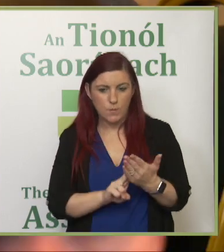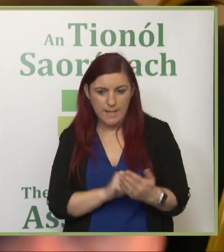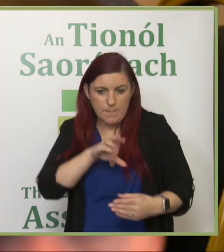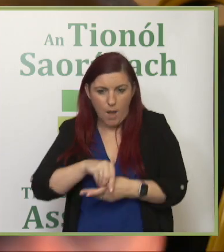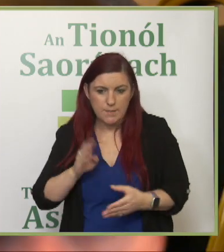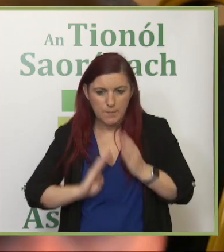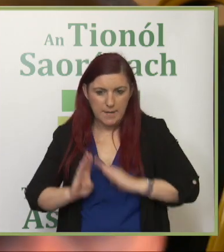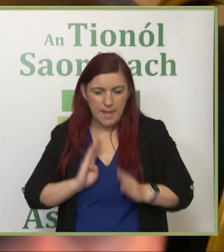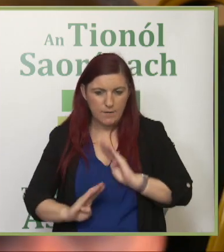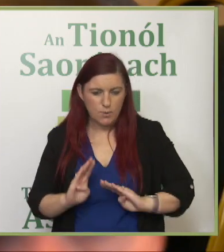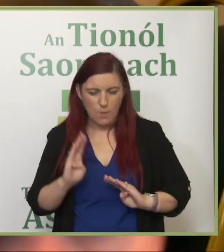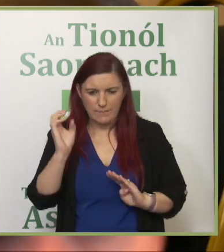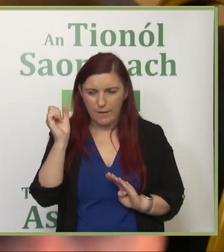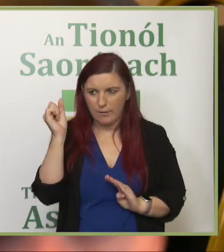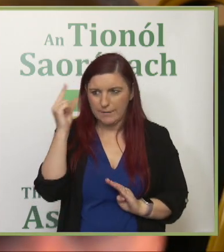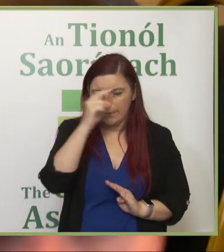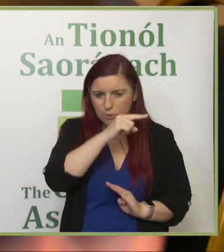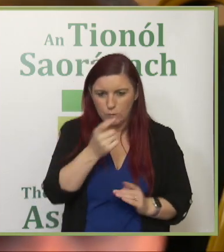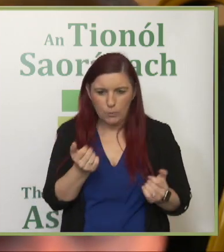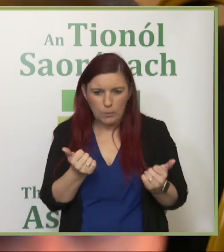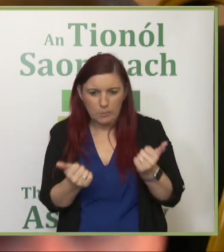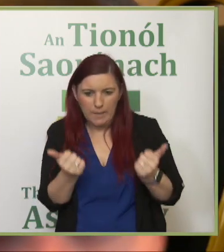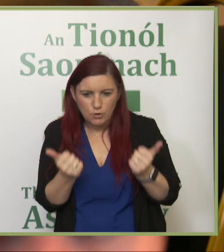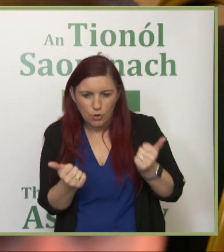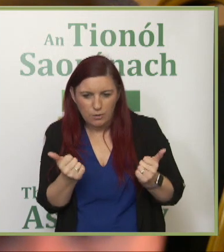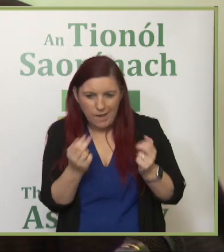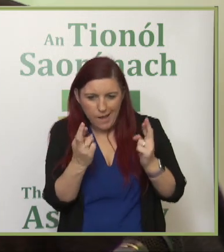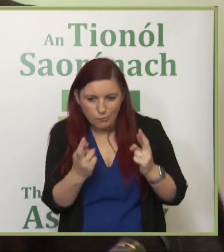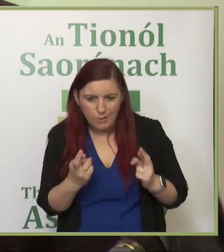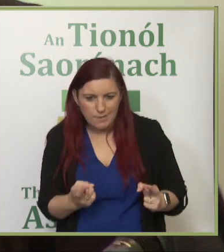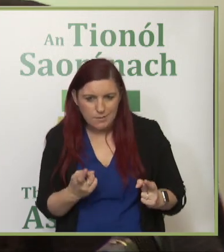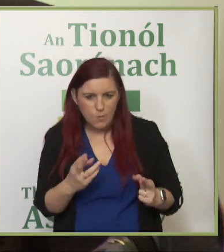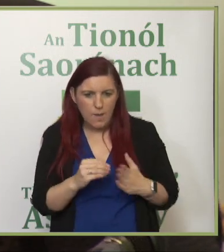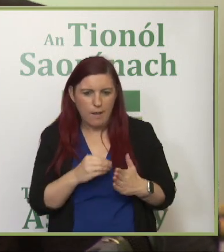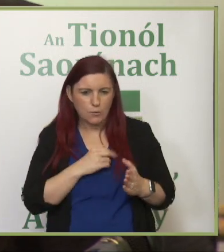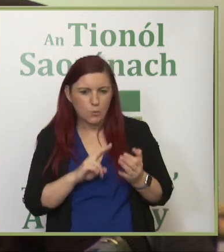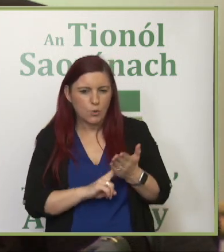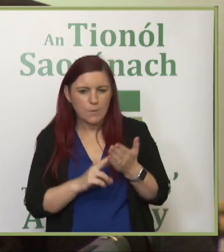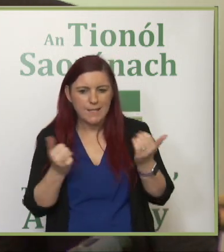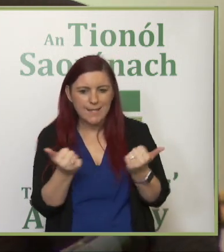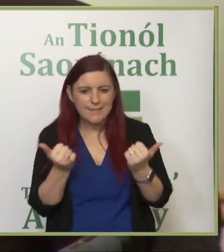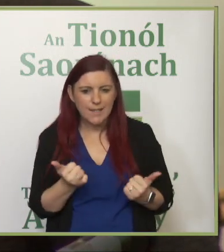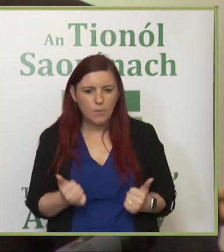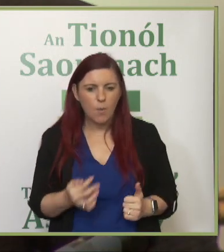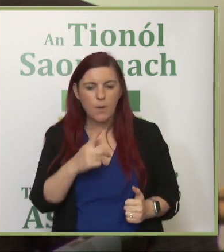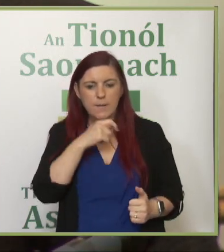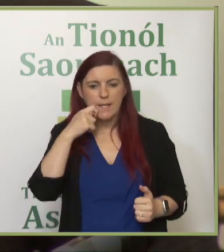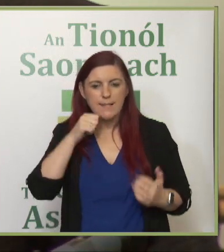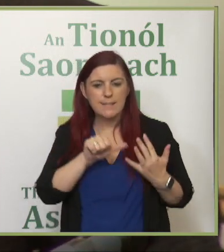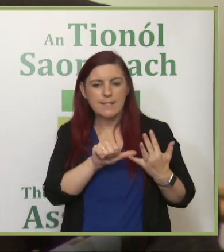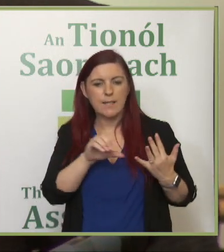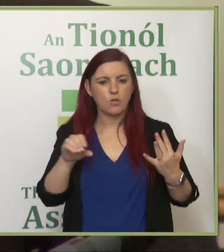saying. So it's difficult to measure accurately, so we have to use indirect indicators. When the 600, these are